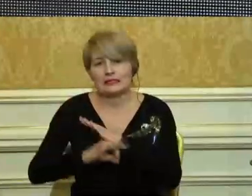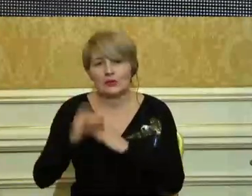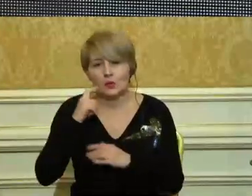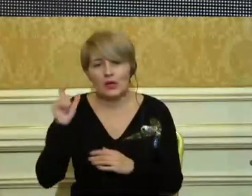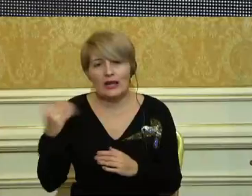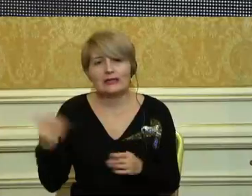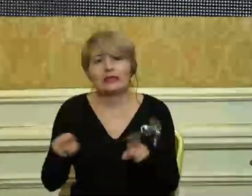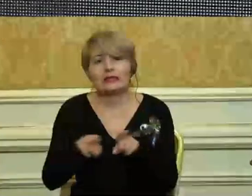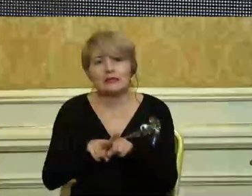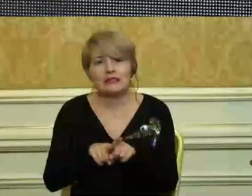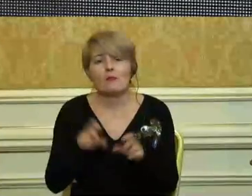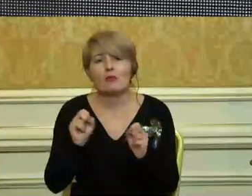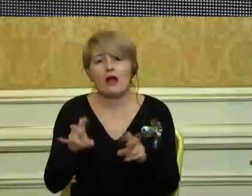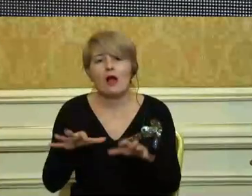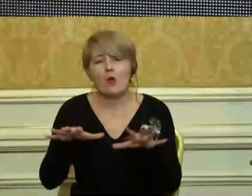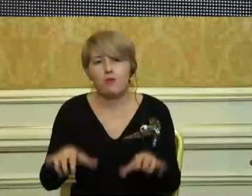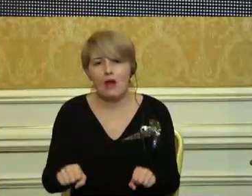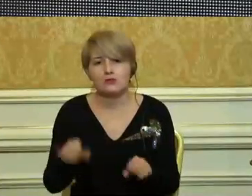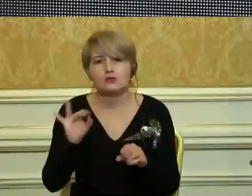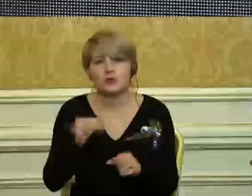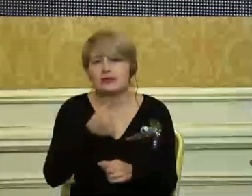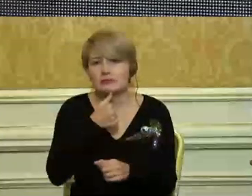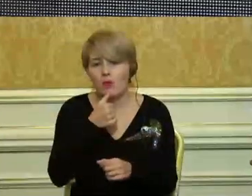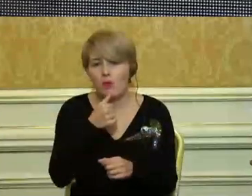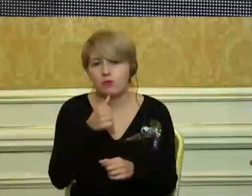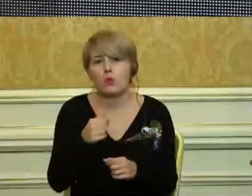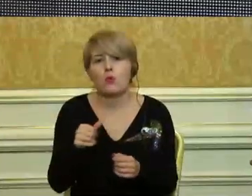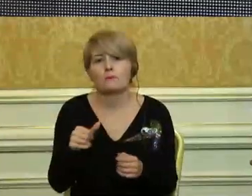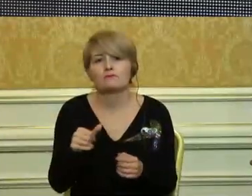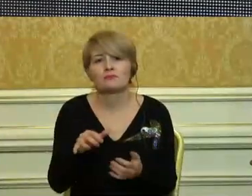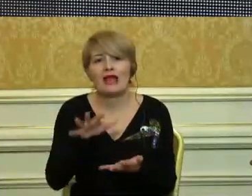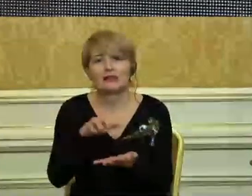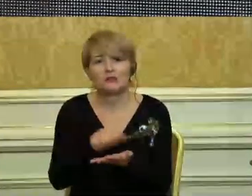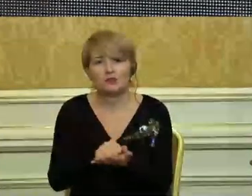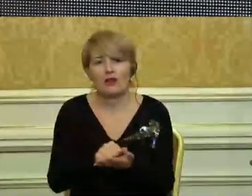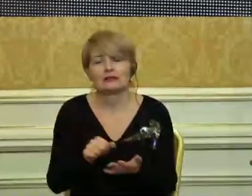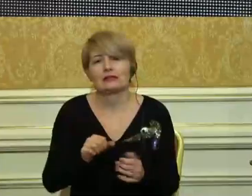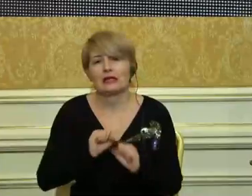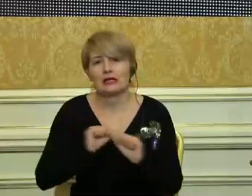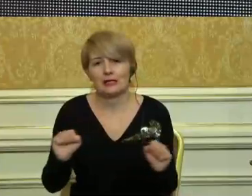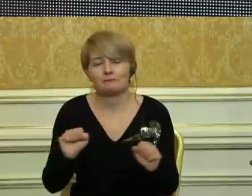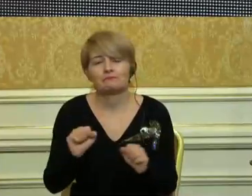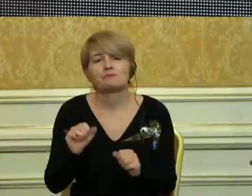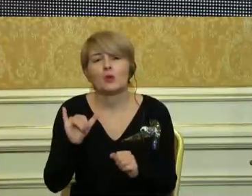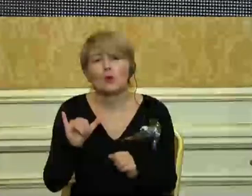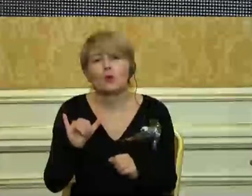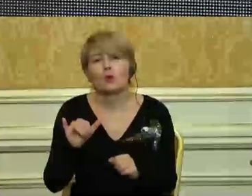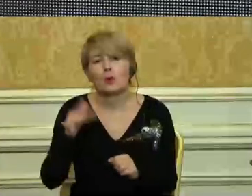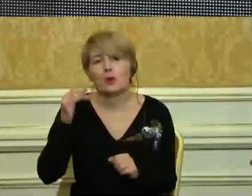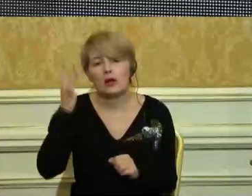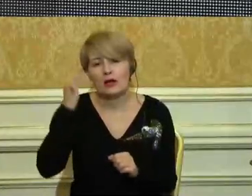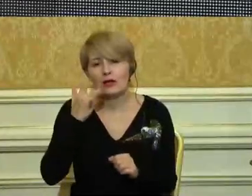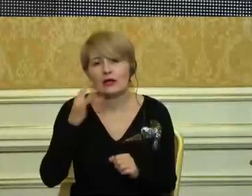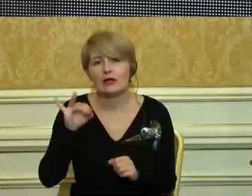of Crimea. In July, the United States formalized a policy that rejects the Kremlin's purported annexation